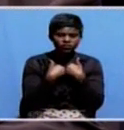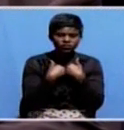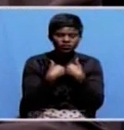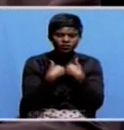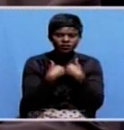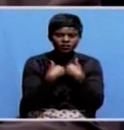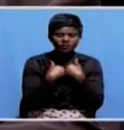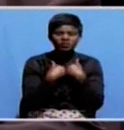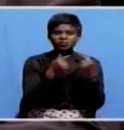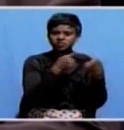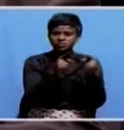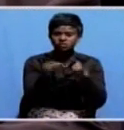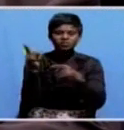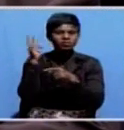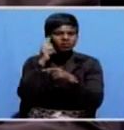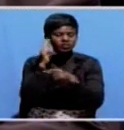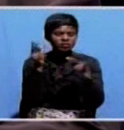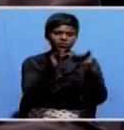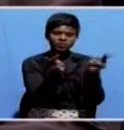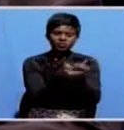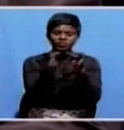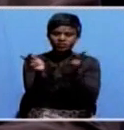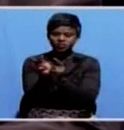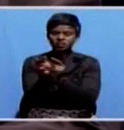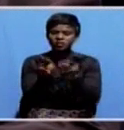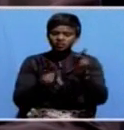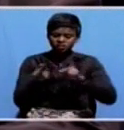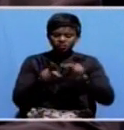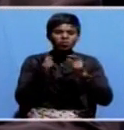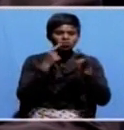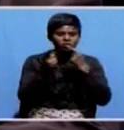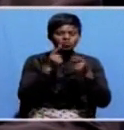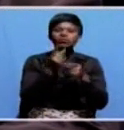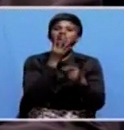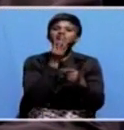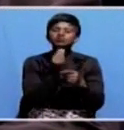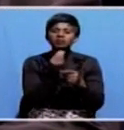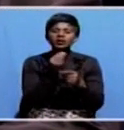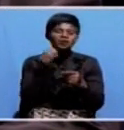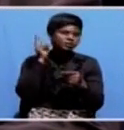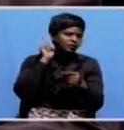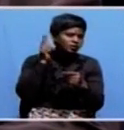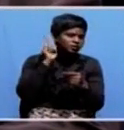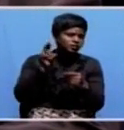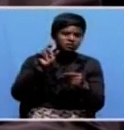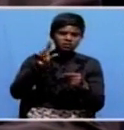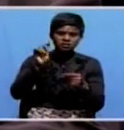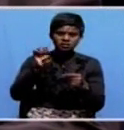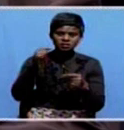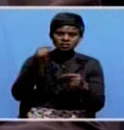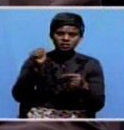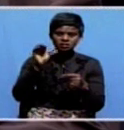on various radio stations, people talking about Chiluba's legacy